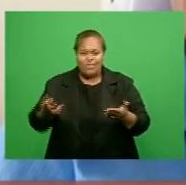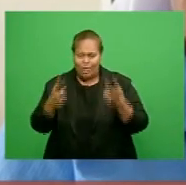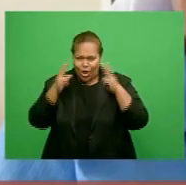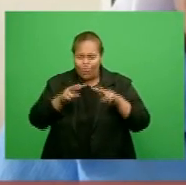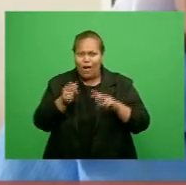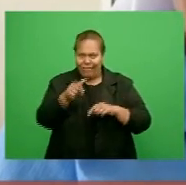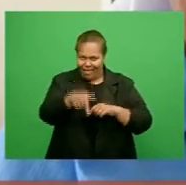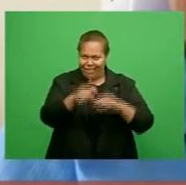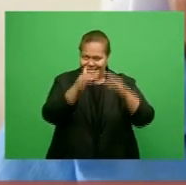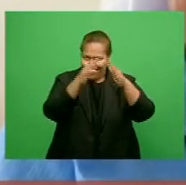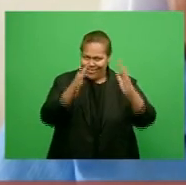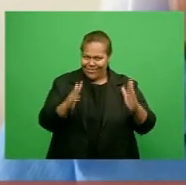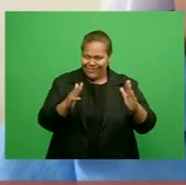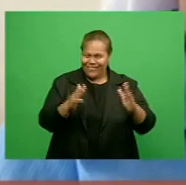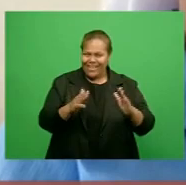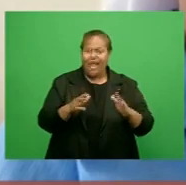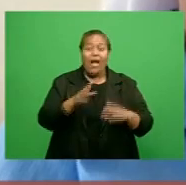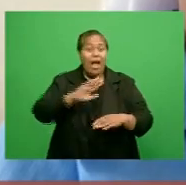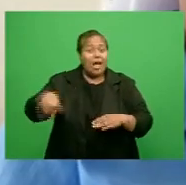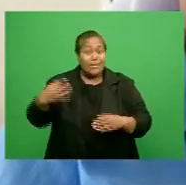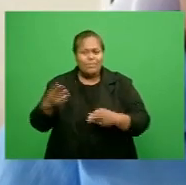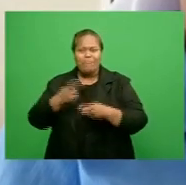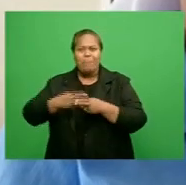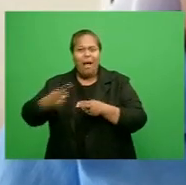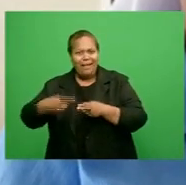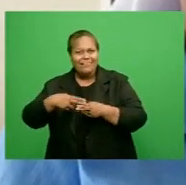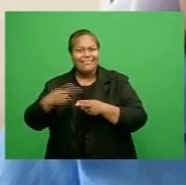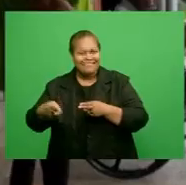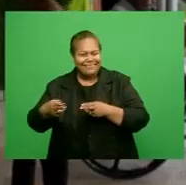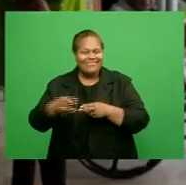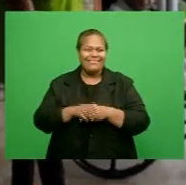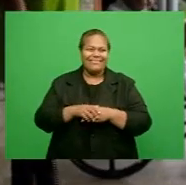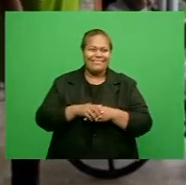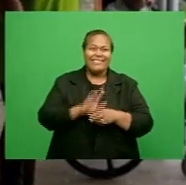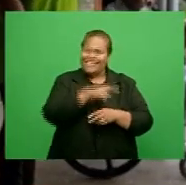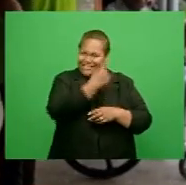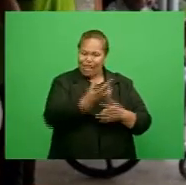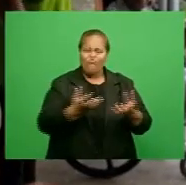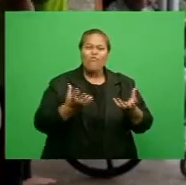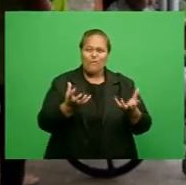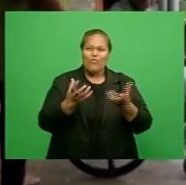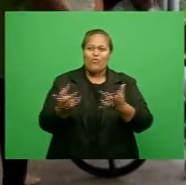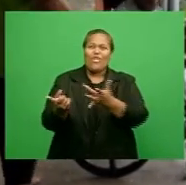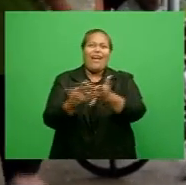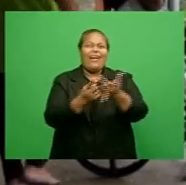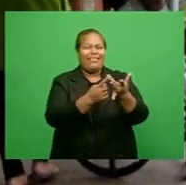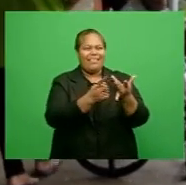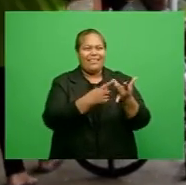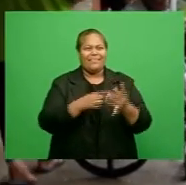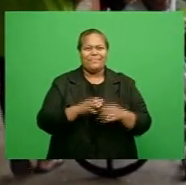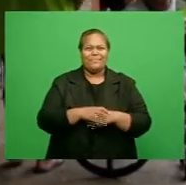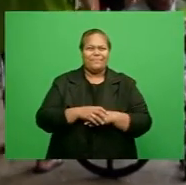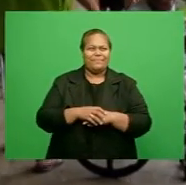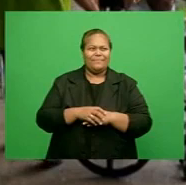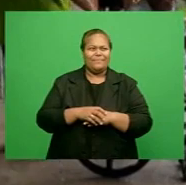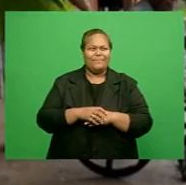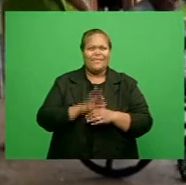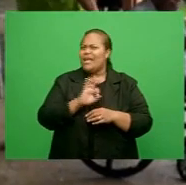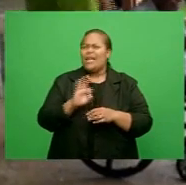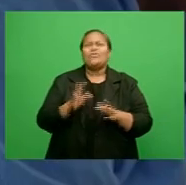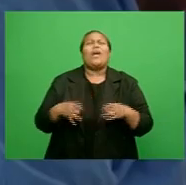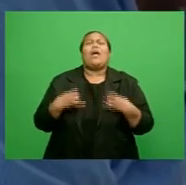The husband was in planting and herself was doing the cooking for the others. But she got a lot to offer for